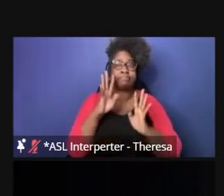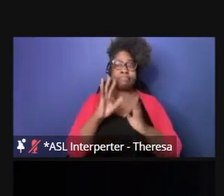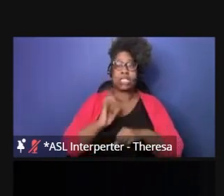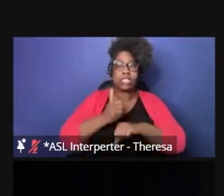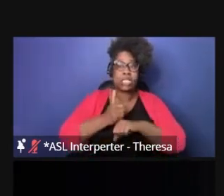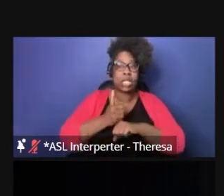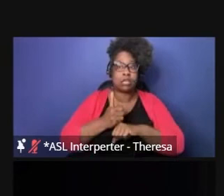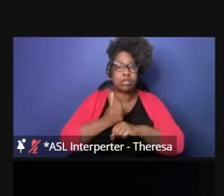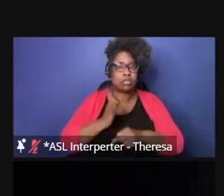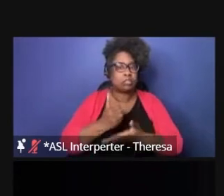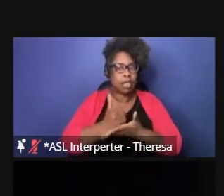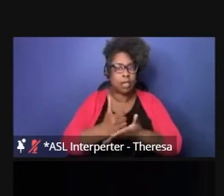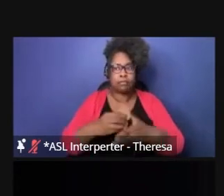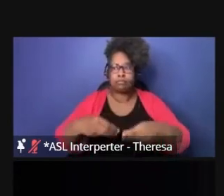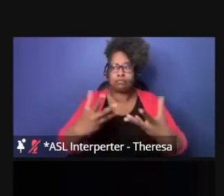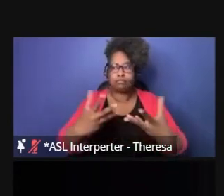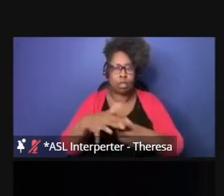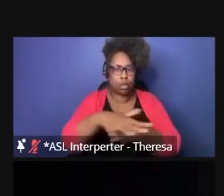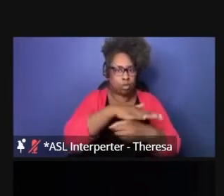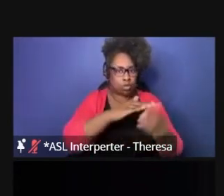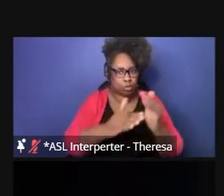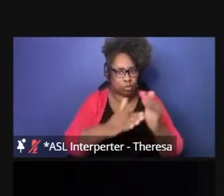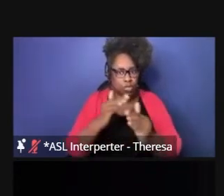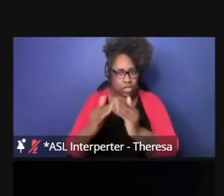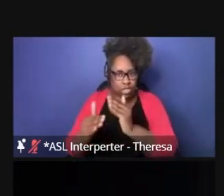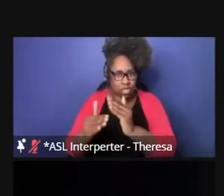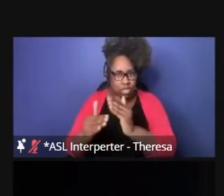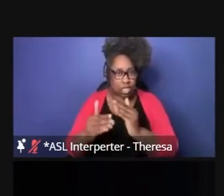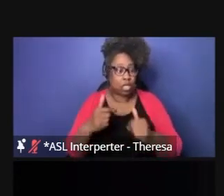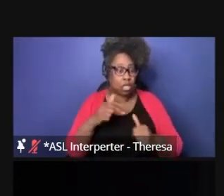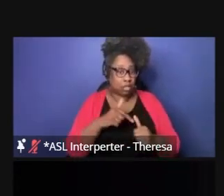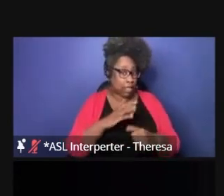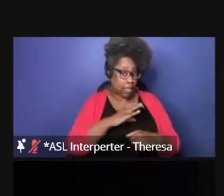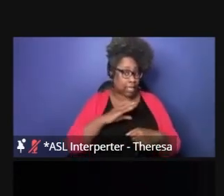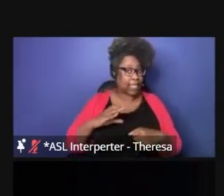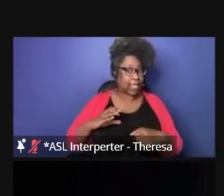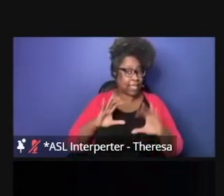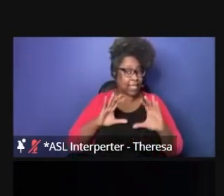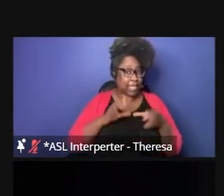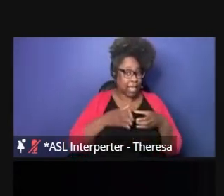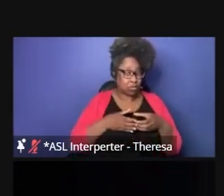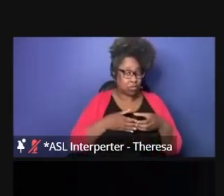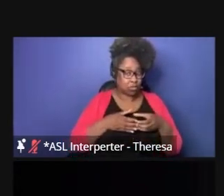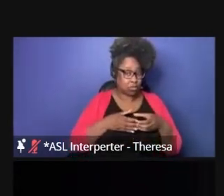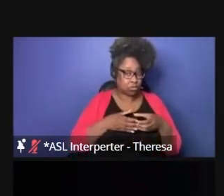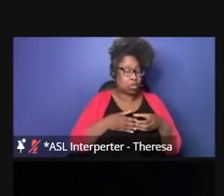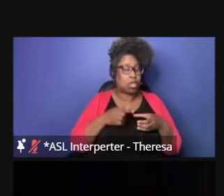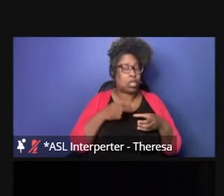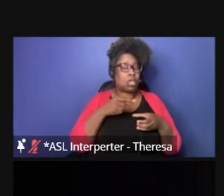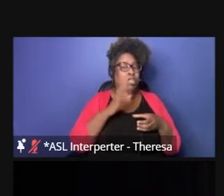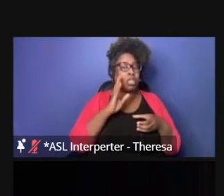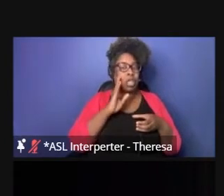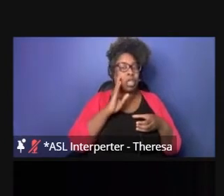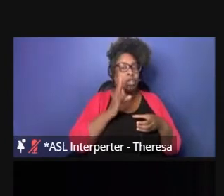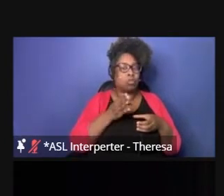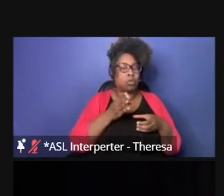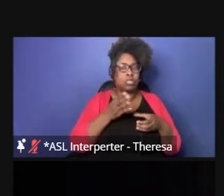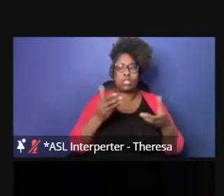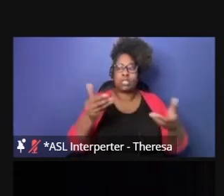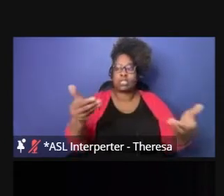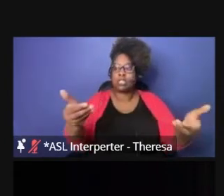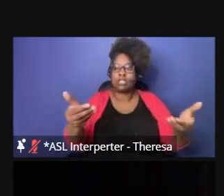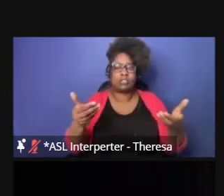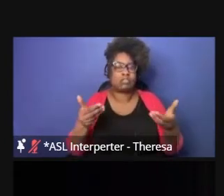local communities, this council that we're proposing would invite the kind of